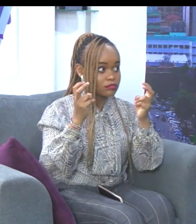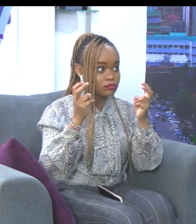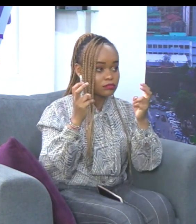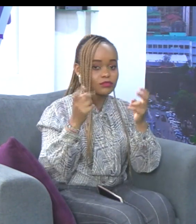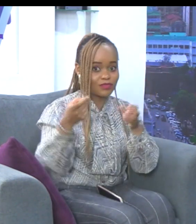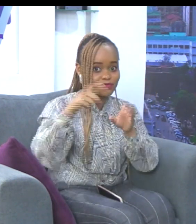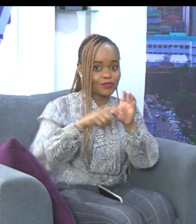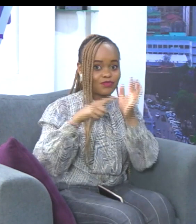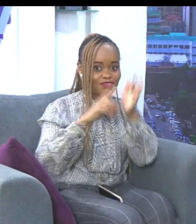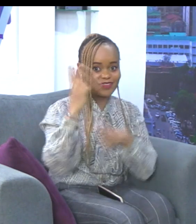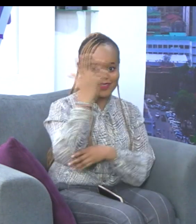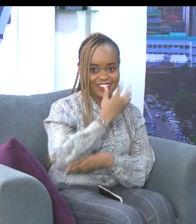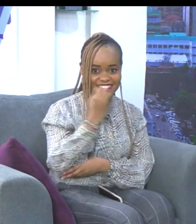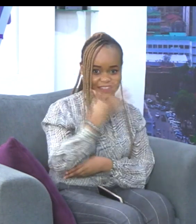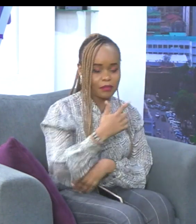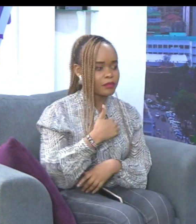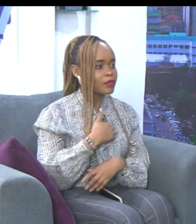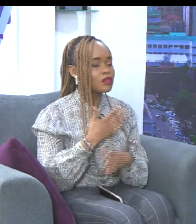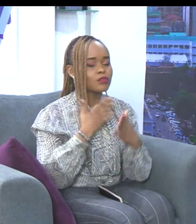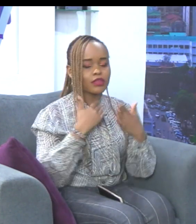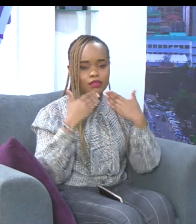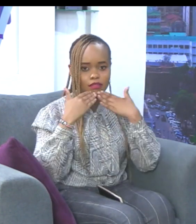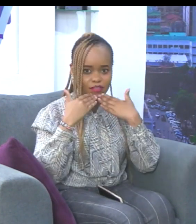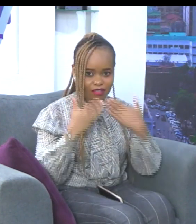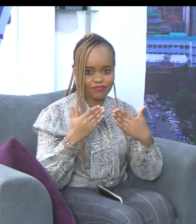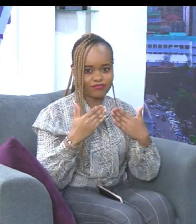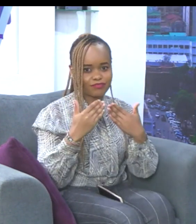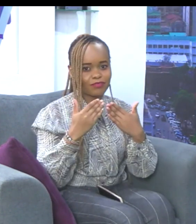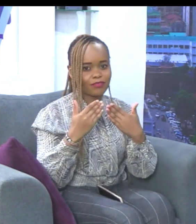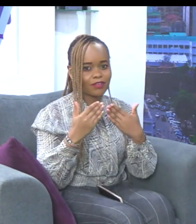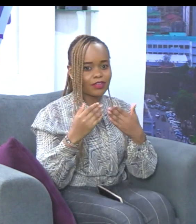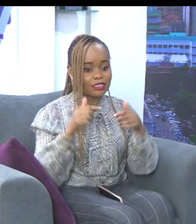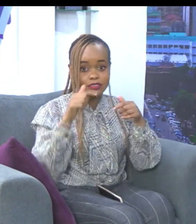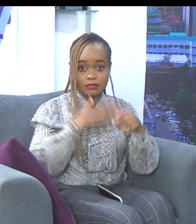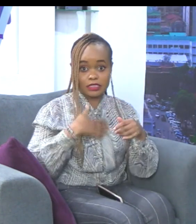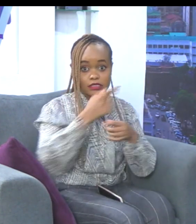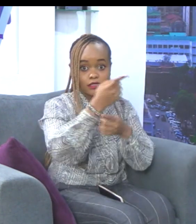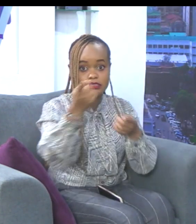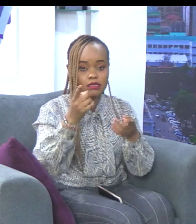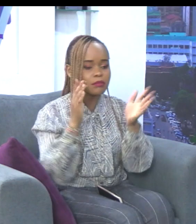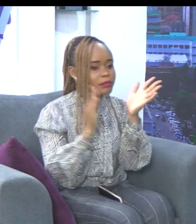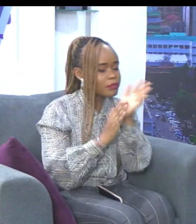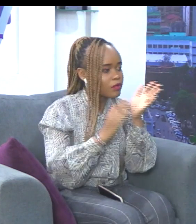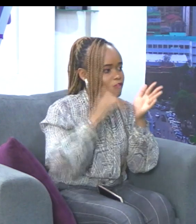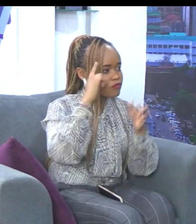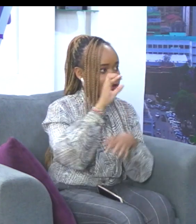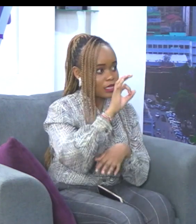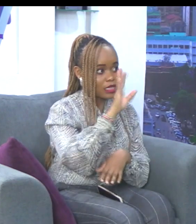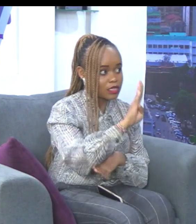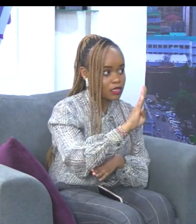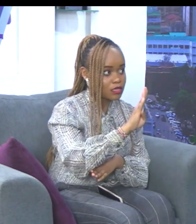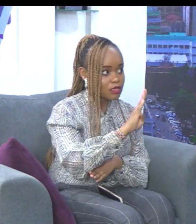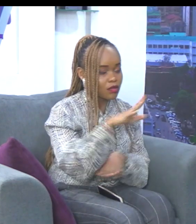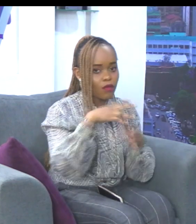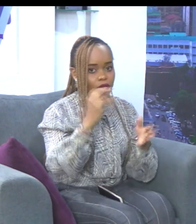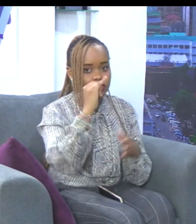Also, our viewers, continue watching Glamour Show, and we want to really thank you so much. Remember